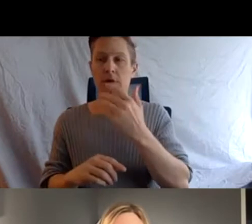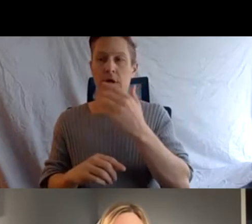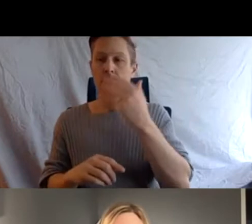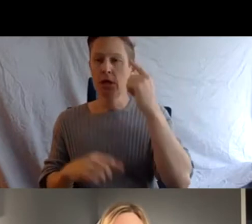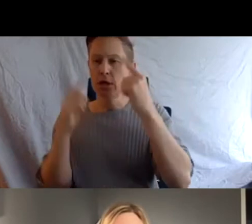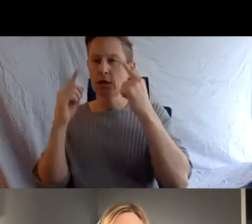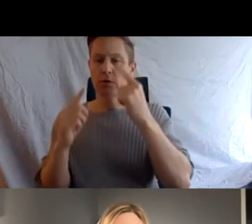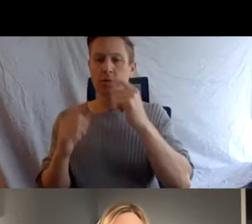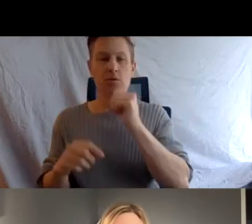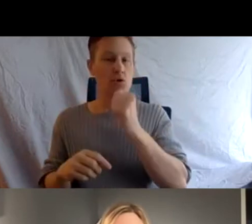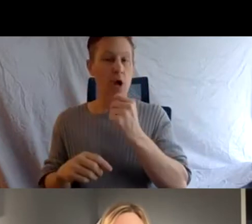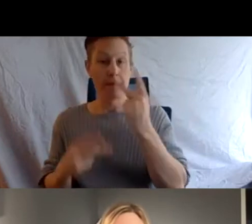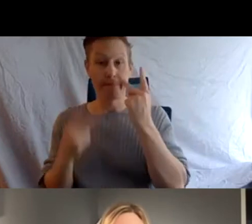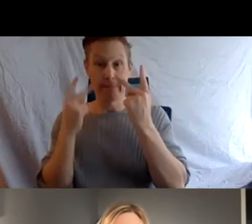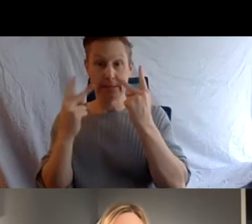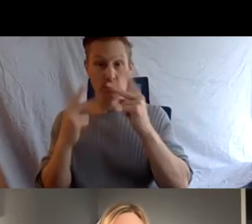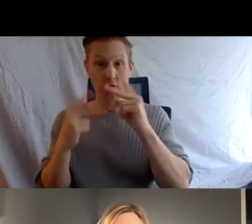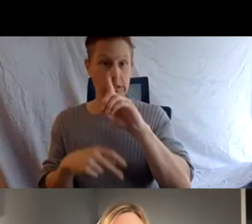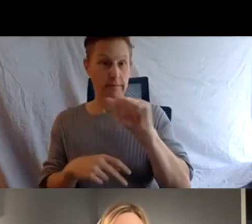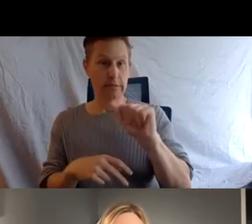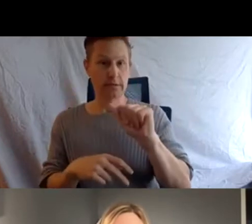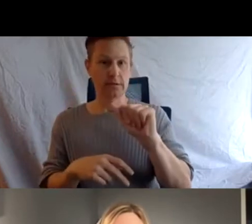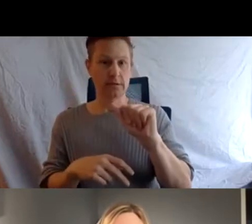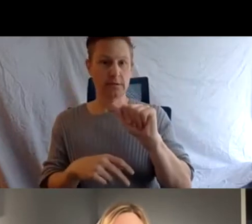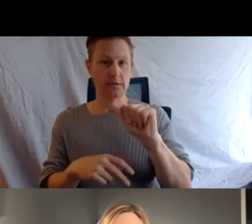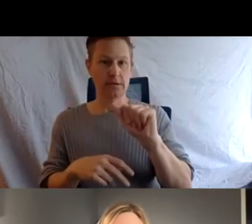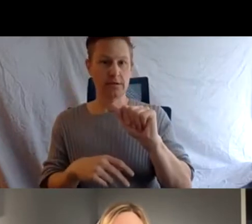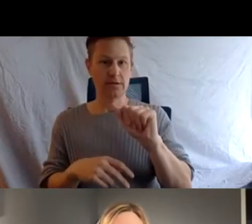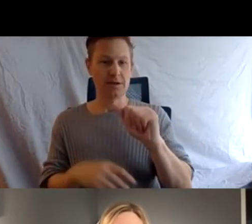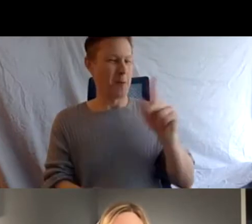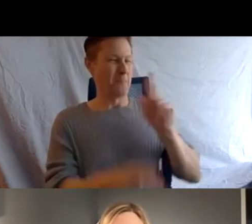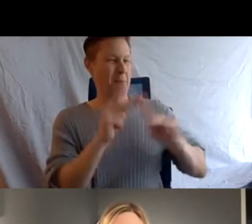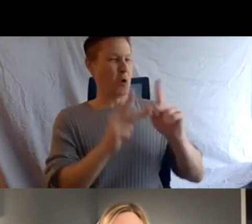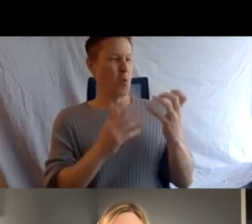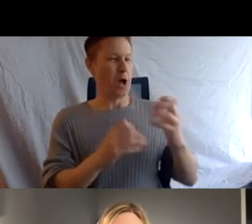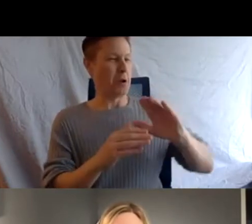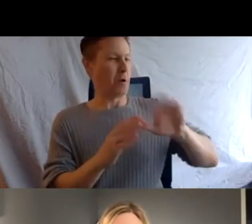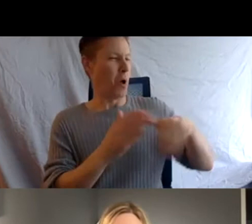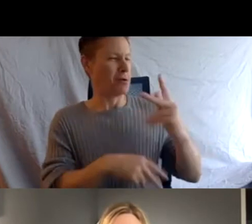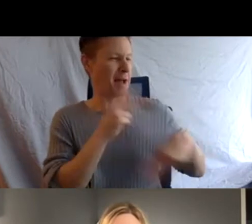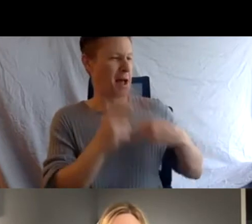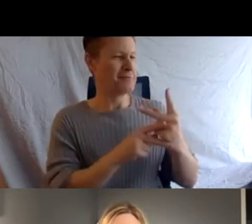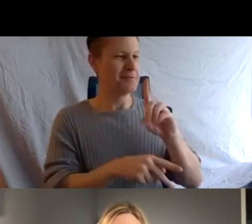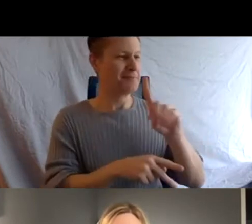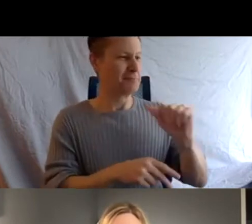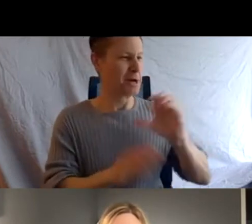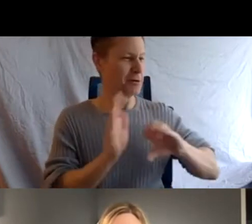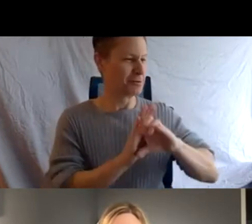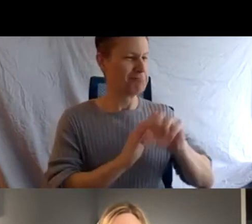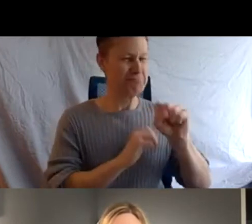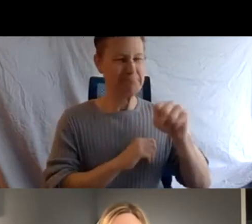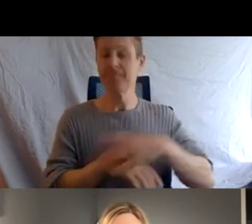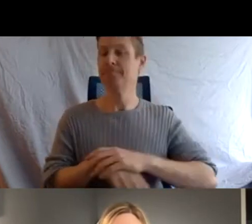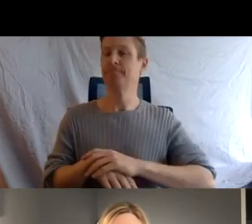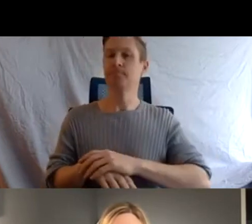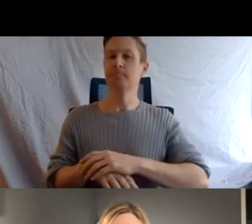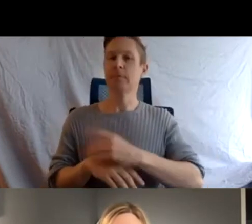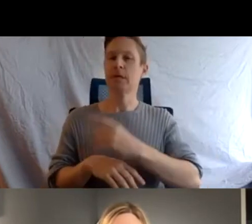disabilities? Everybody just wants all kind of disabled characters. Right. So what's